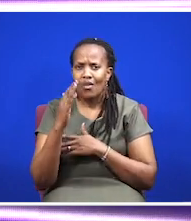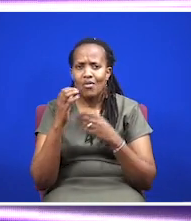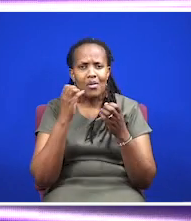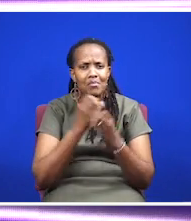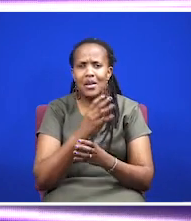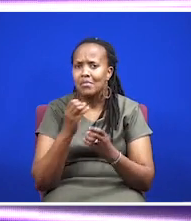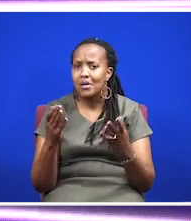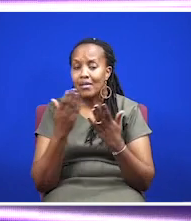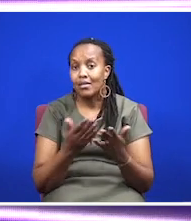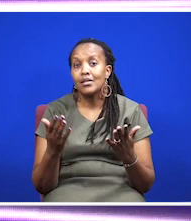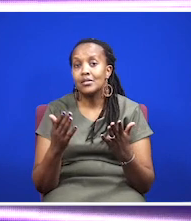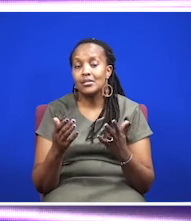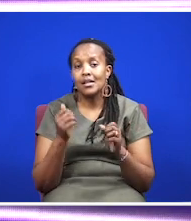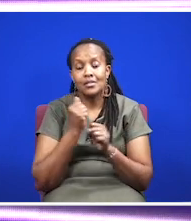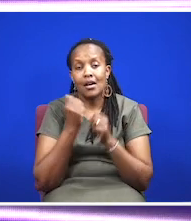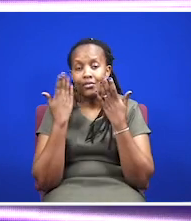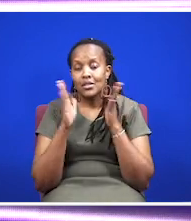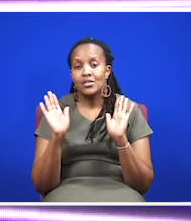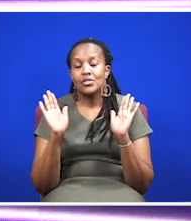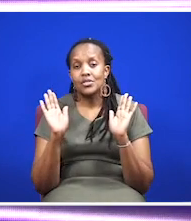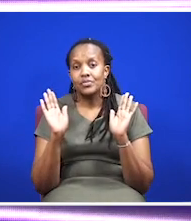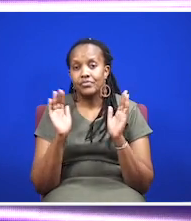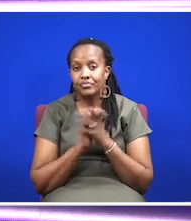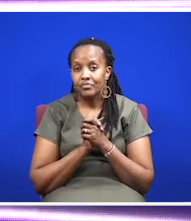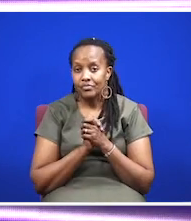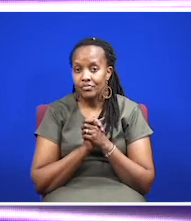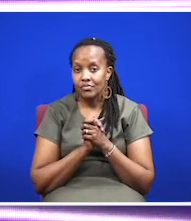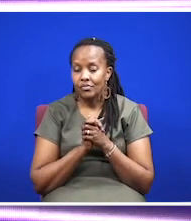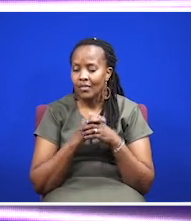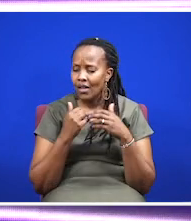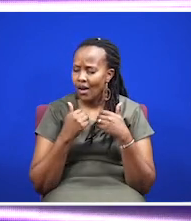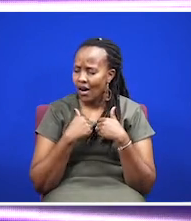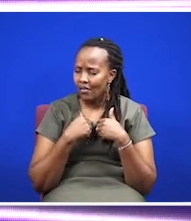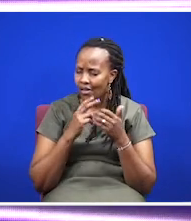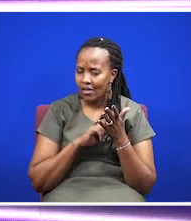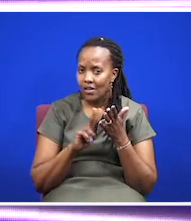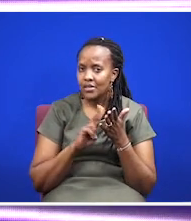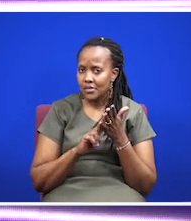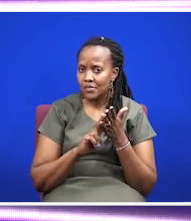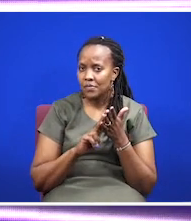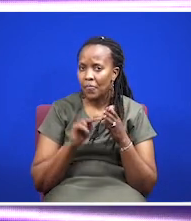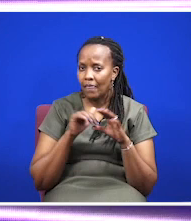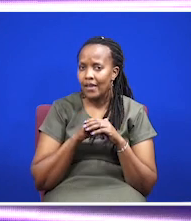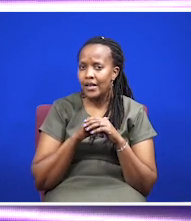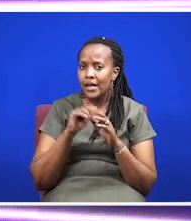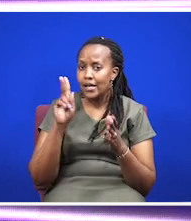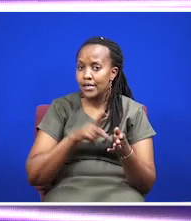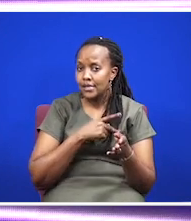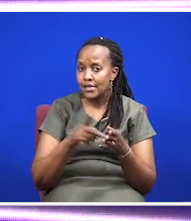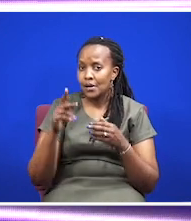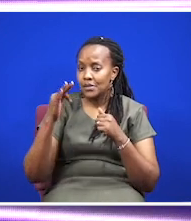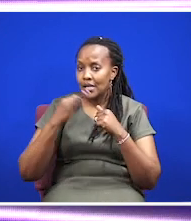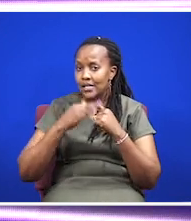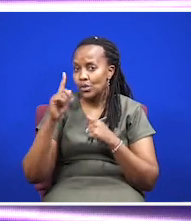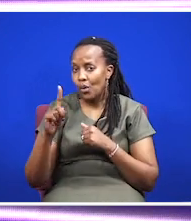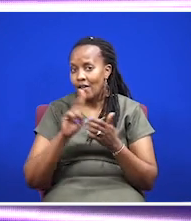just like the psalmist says. There is a verse that I want to draw your attention to. Psalm 81, verse